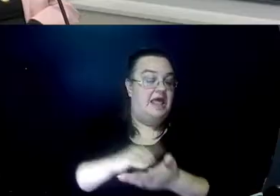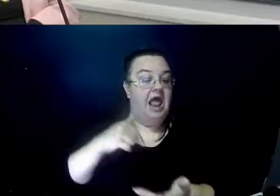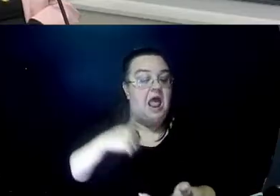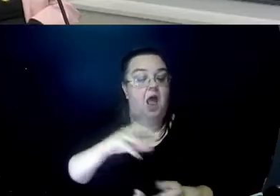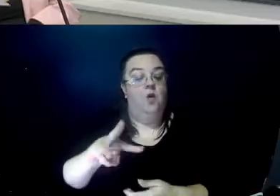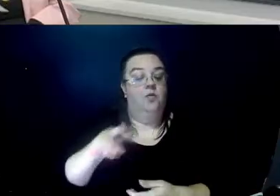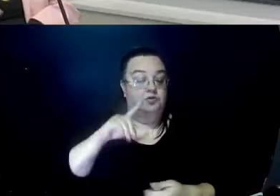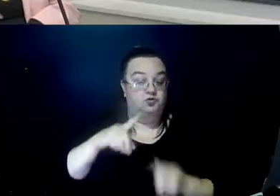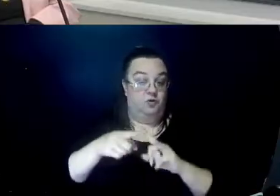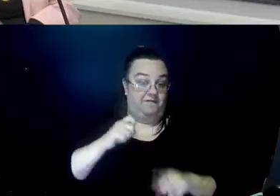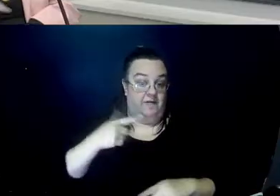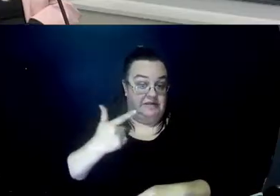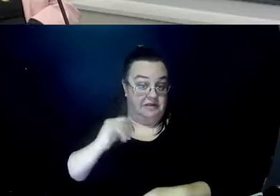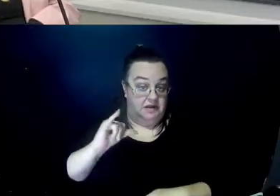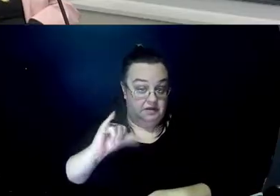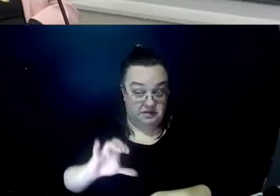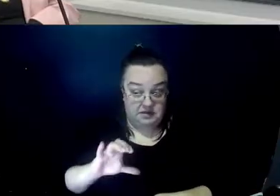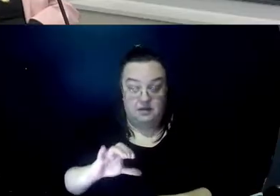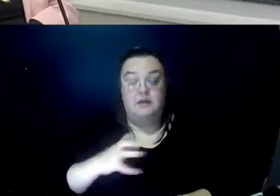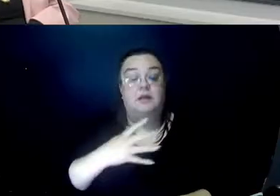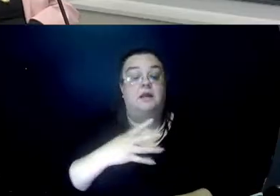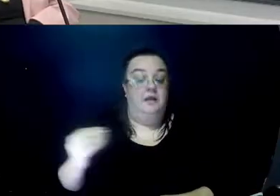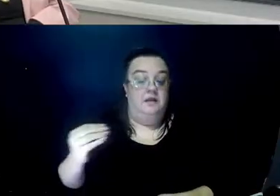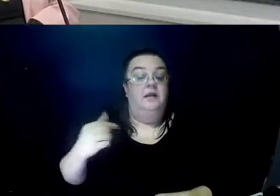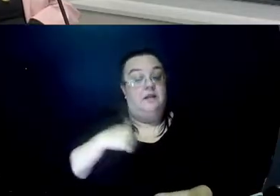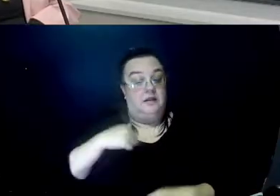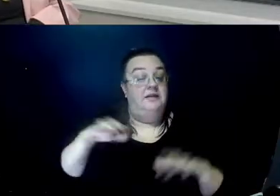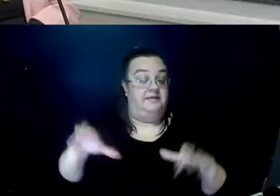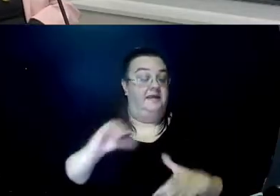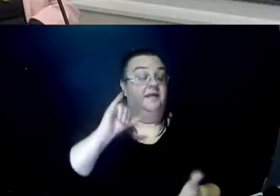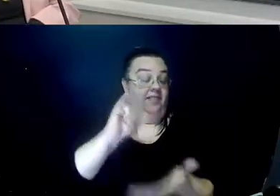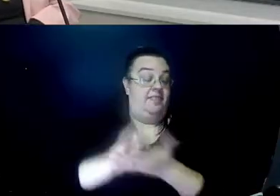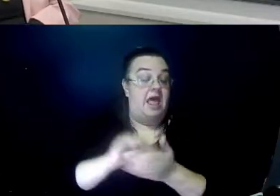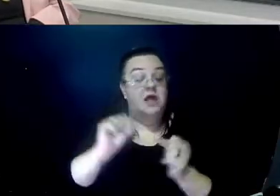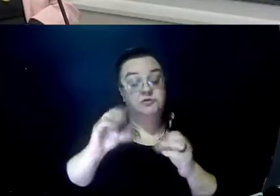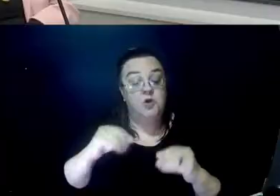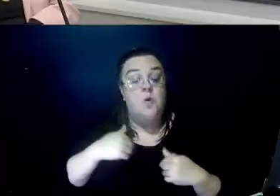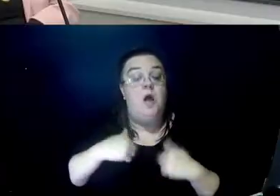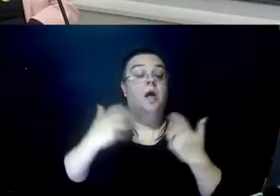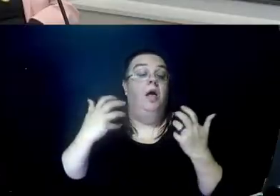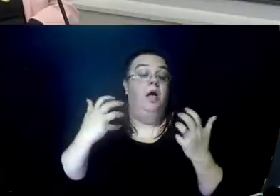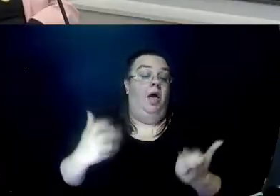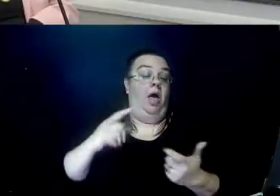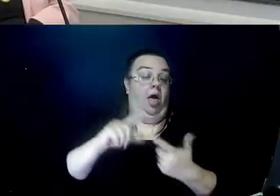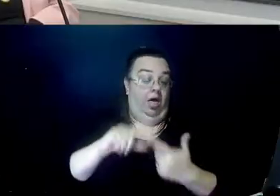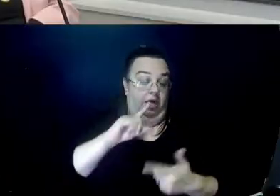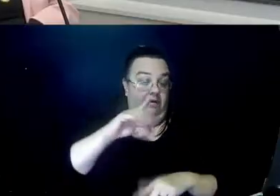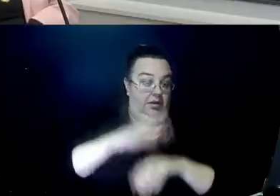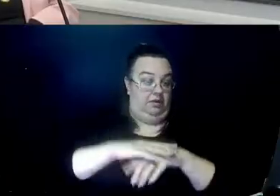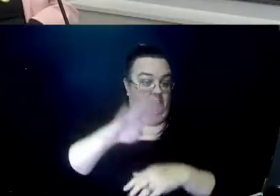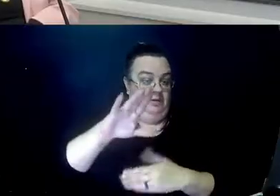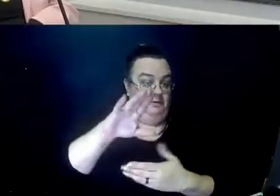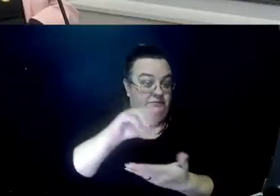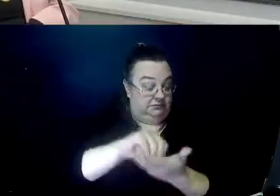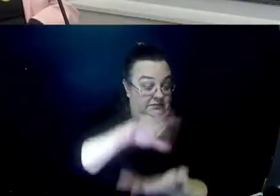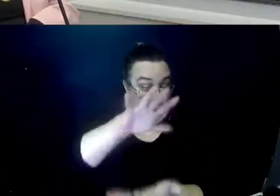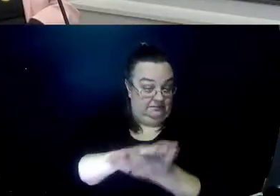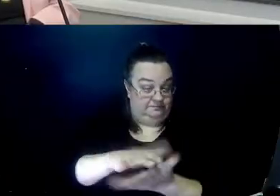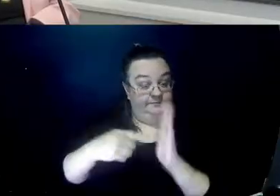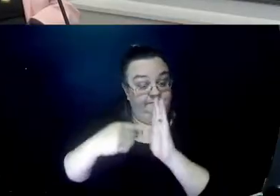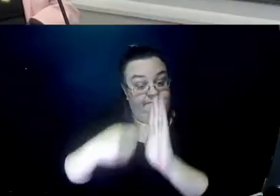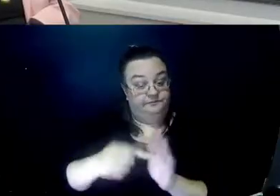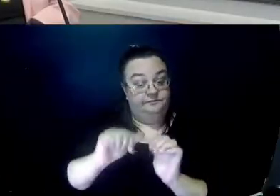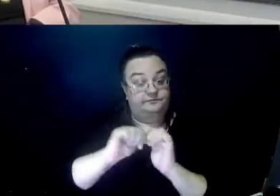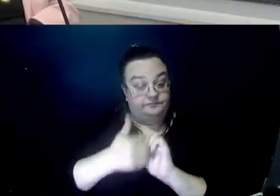Infrastructure Committee. And I did that. So I wanted to go on the record and show how